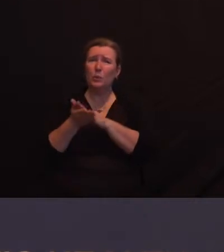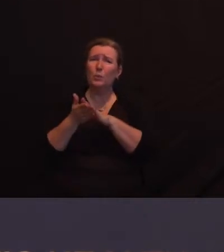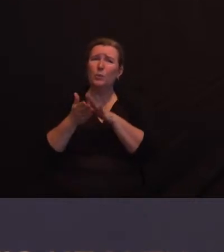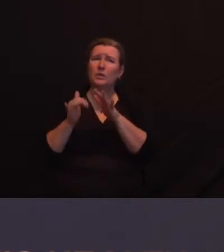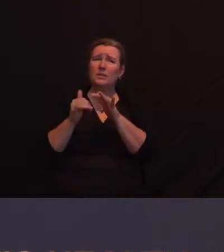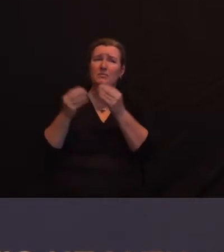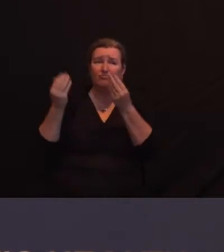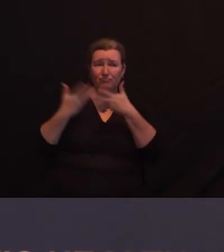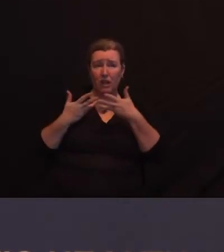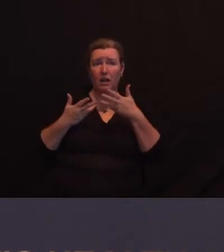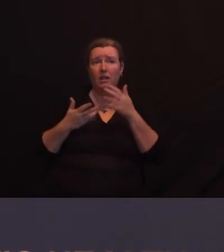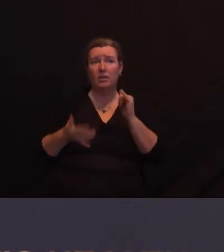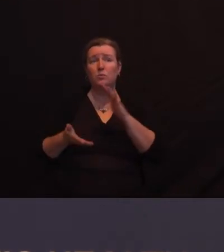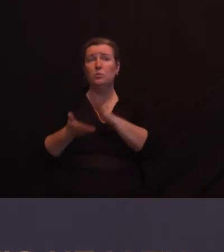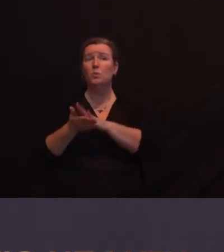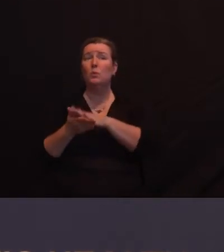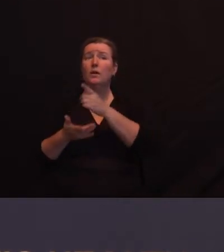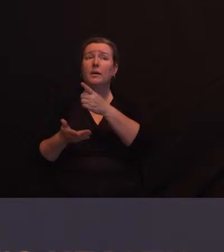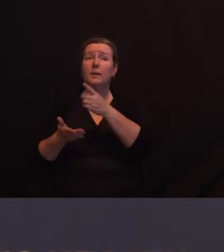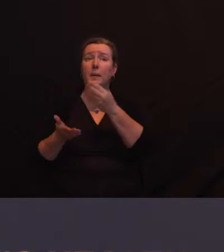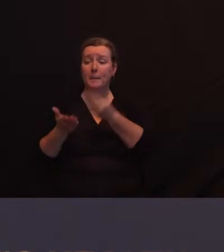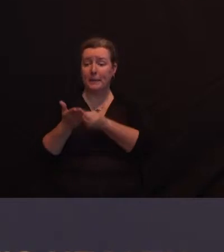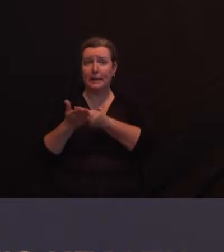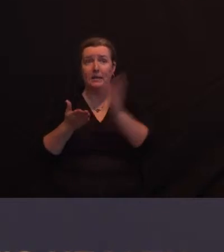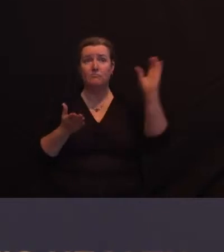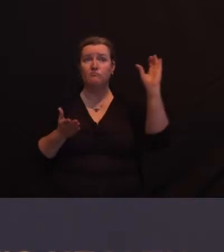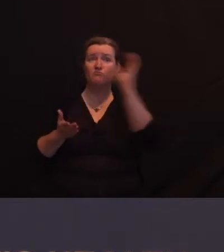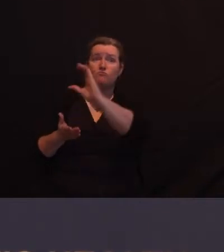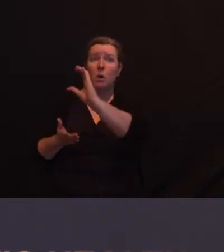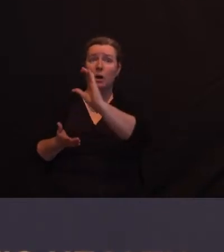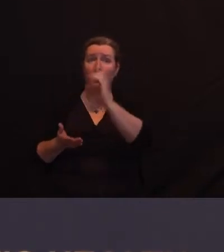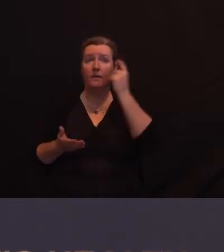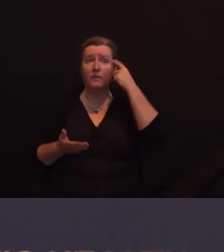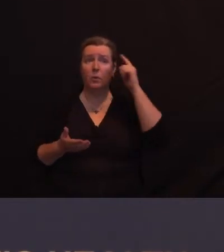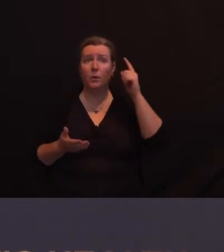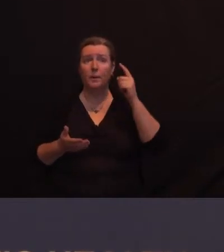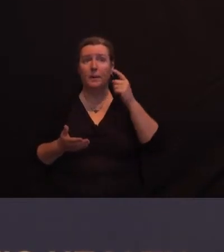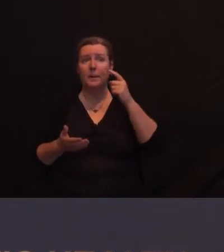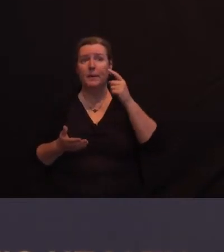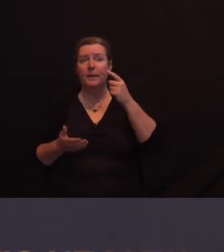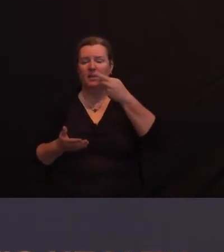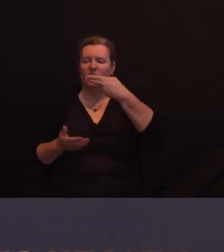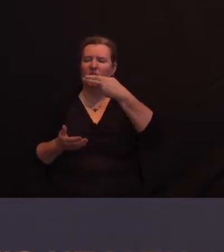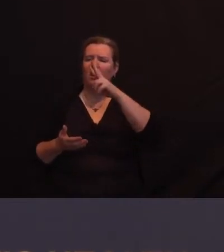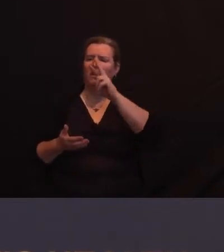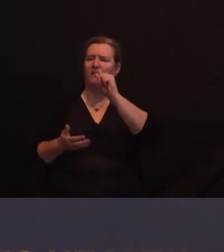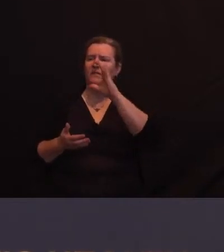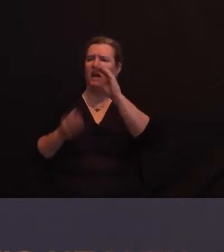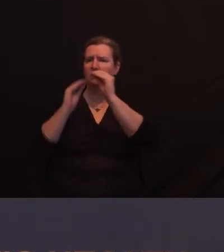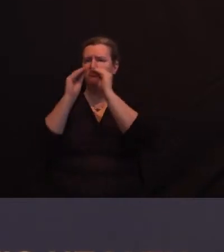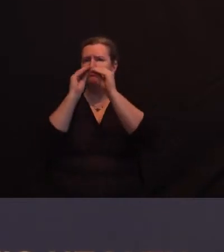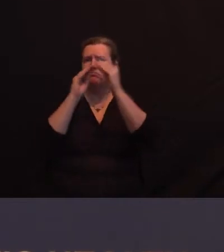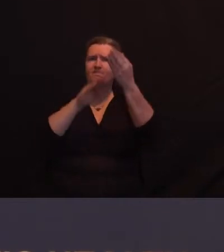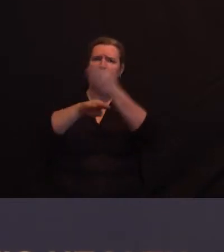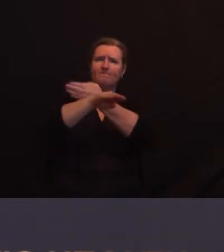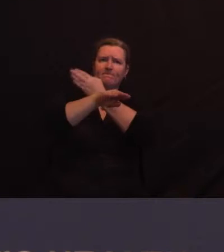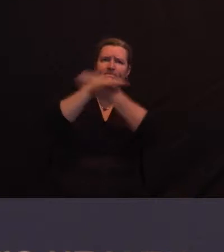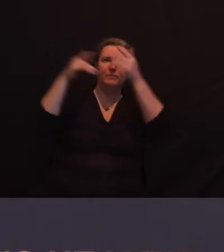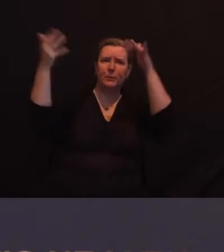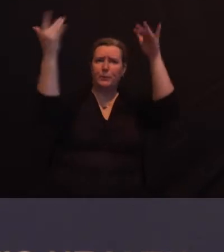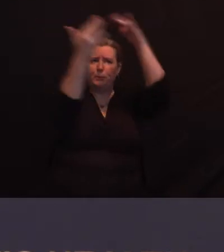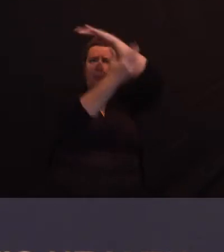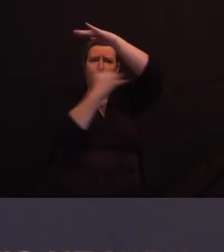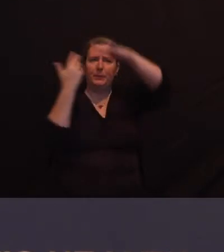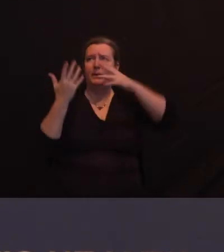facility upgrades in addition to standing up tutoring programs and other needs. Do you think the federal funding they've received will be enough to cover a rigorous